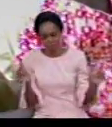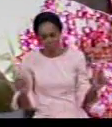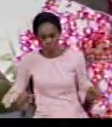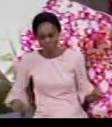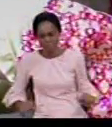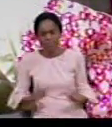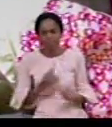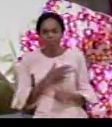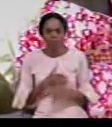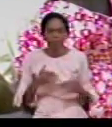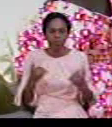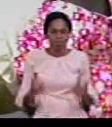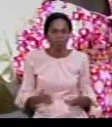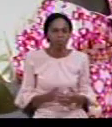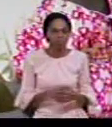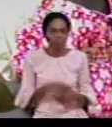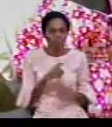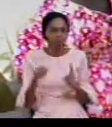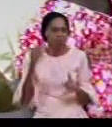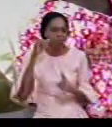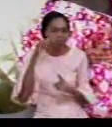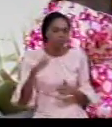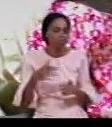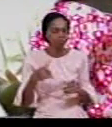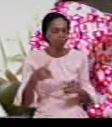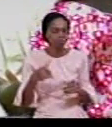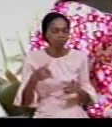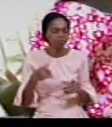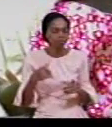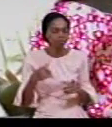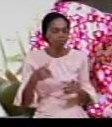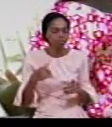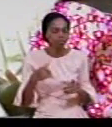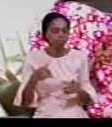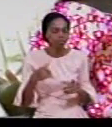that beast, and that is all. So 3 weeks